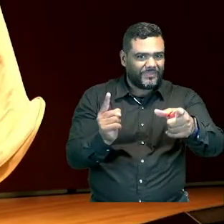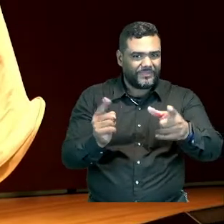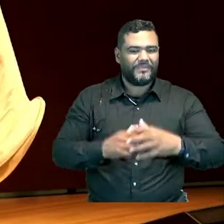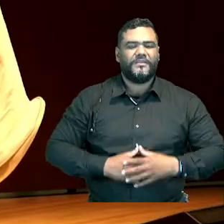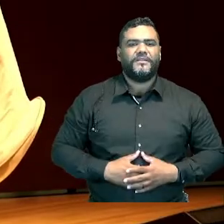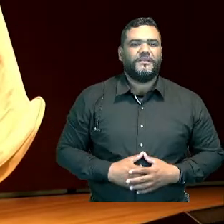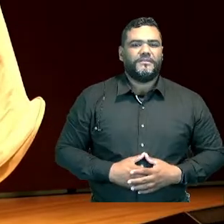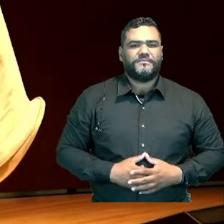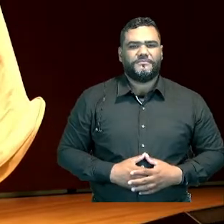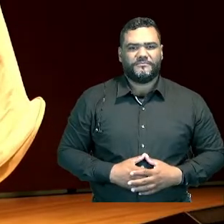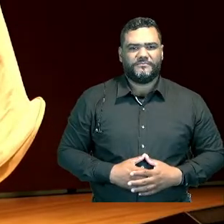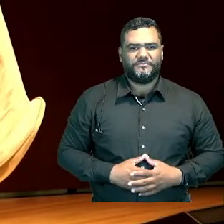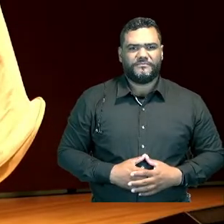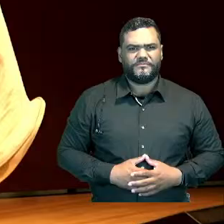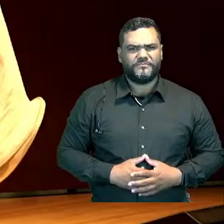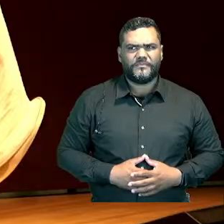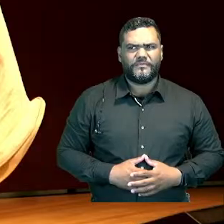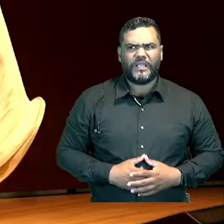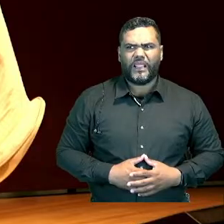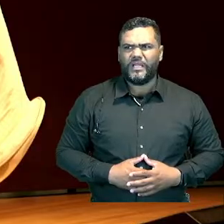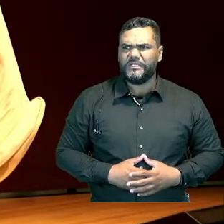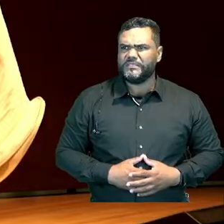Almeida,